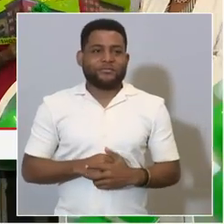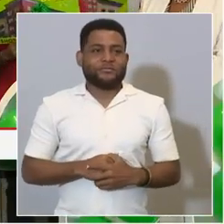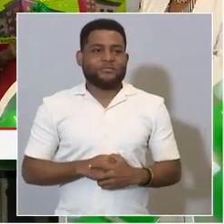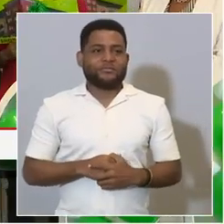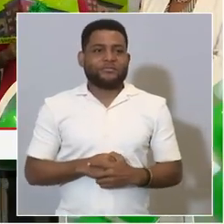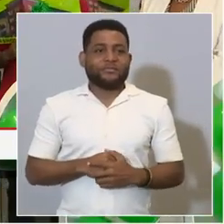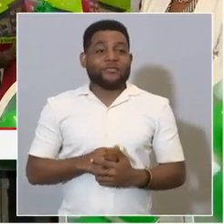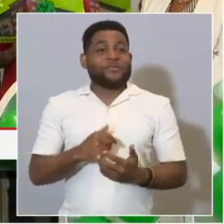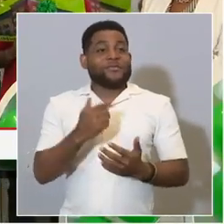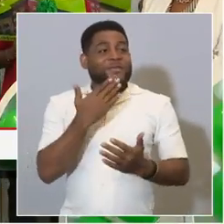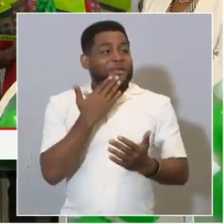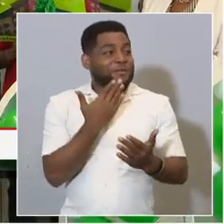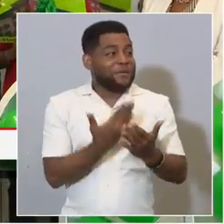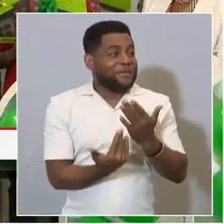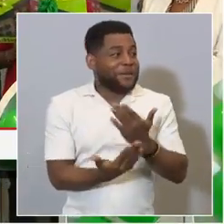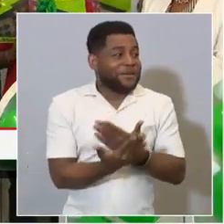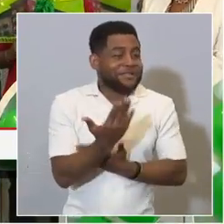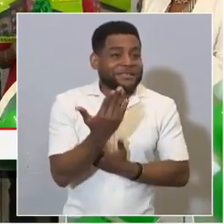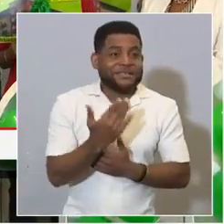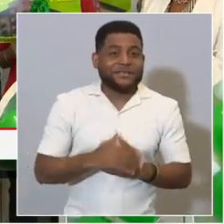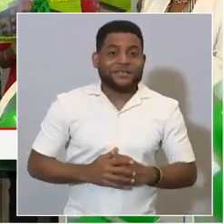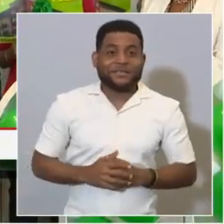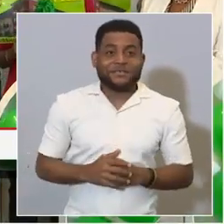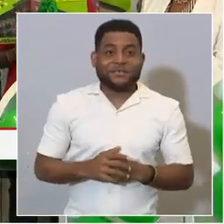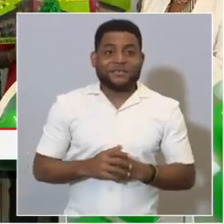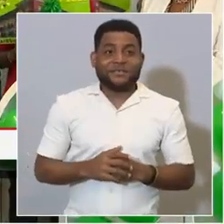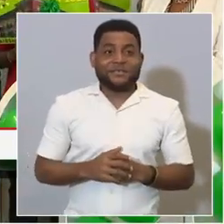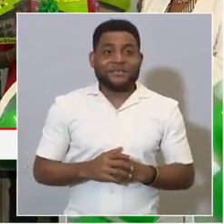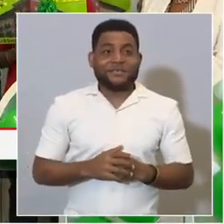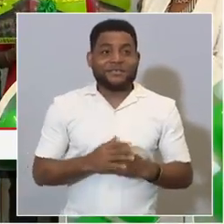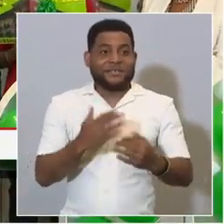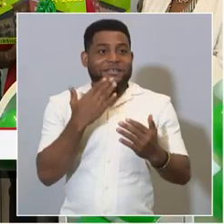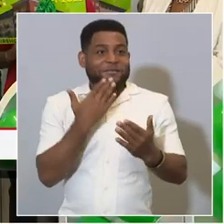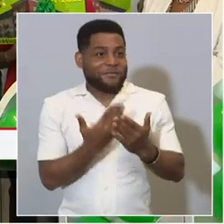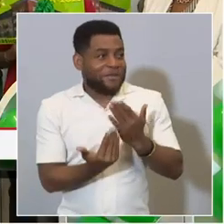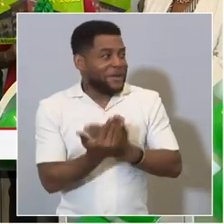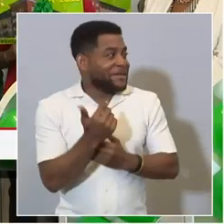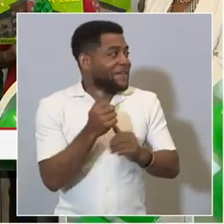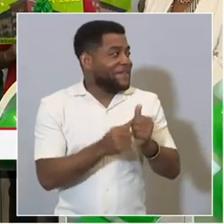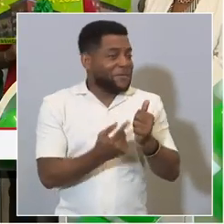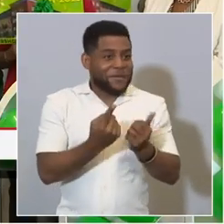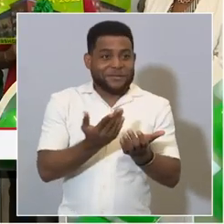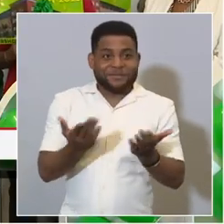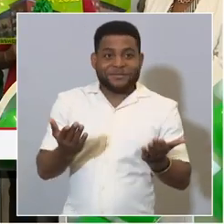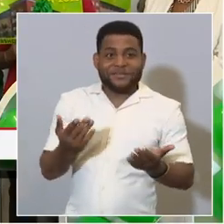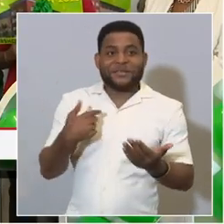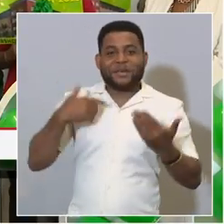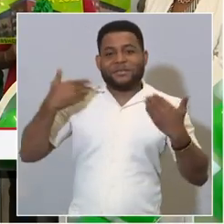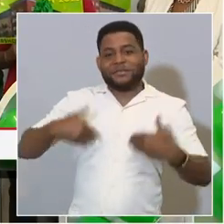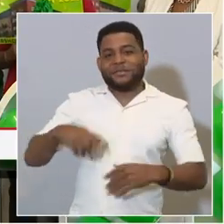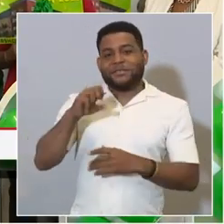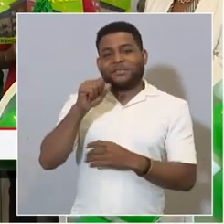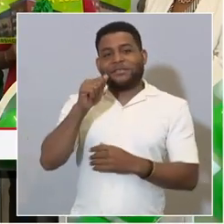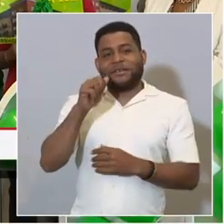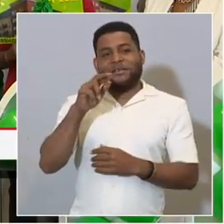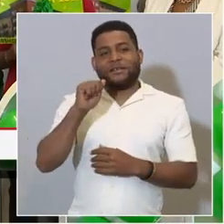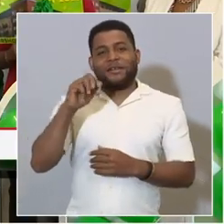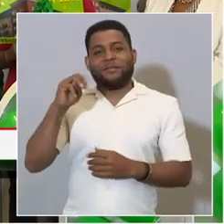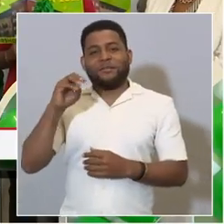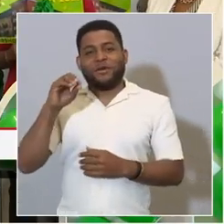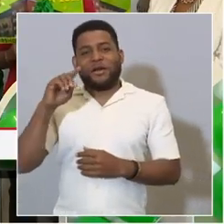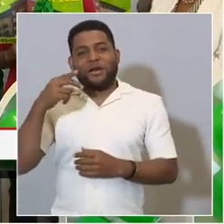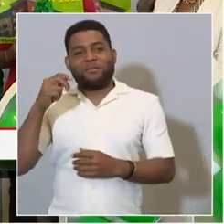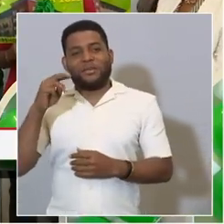Good morning. Good morning, everyone. My name is Sarah Mohammed, Vice President of Development at W.C. Smith